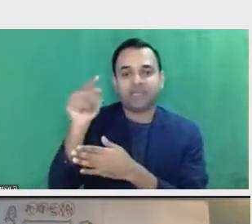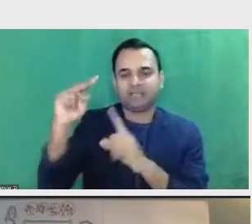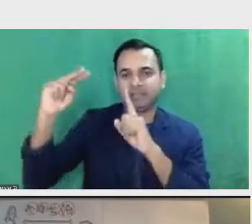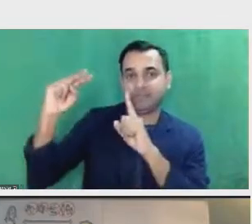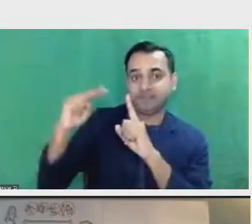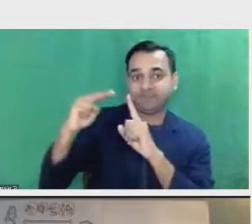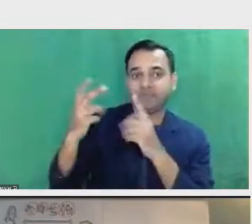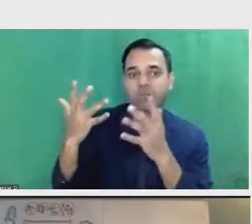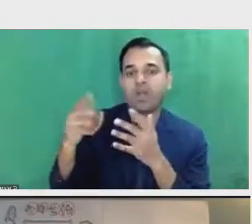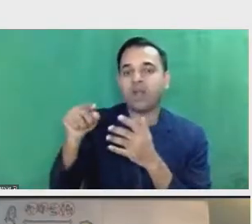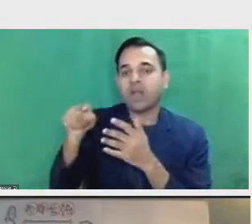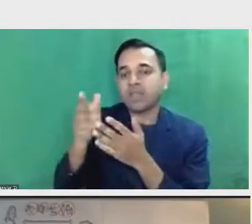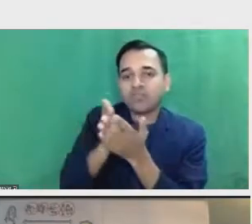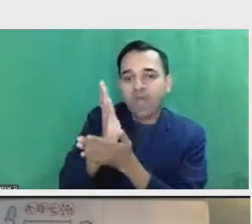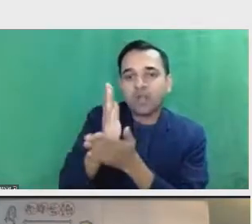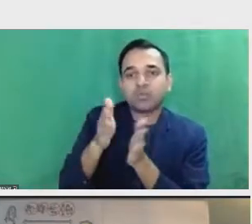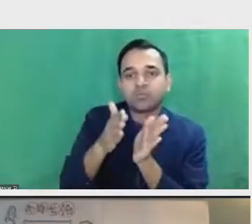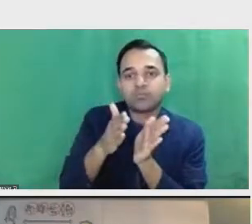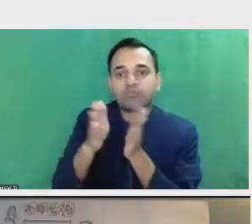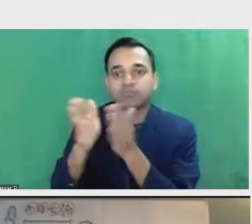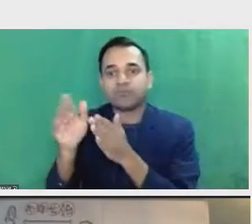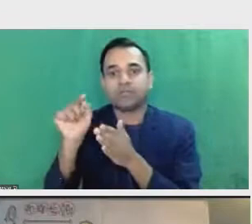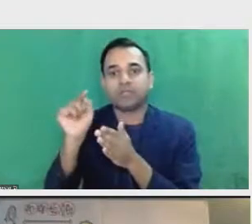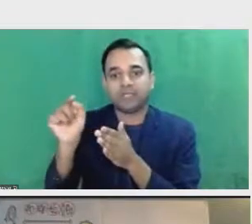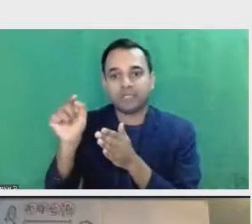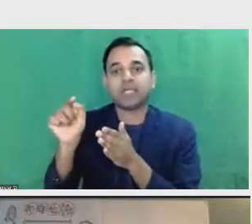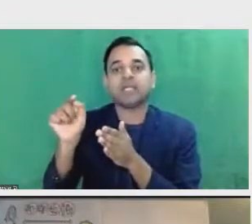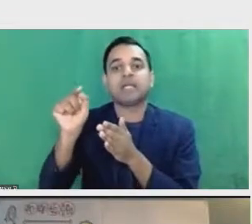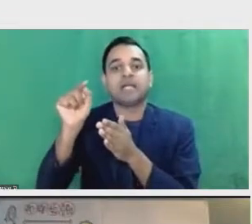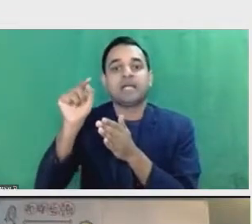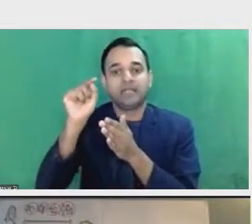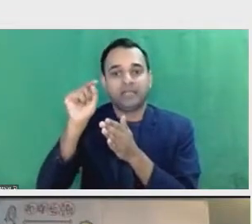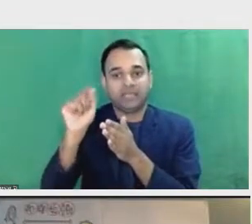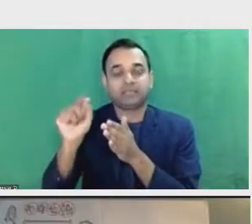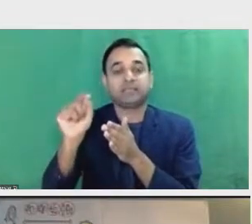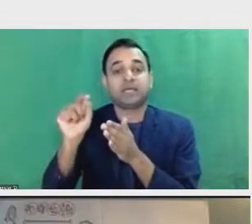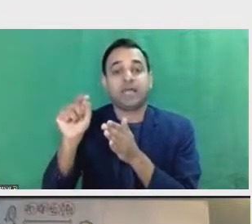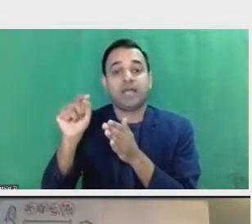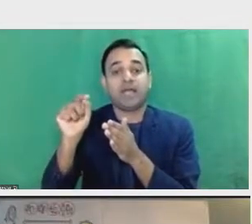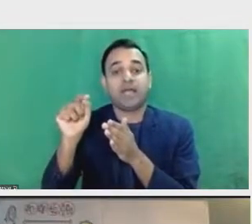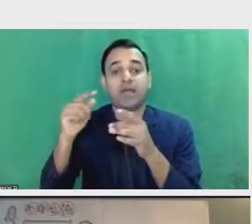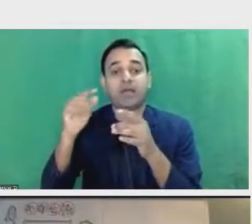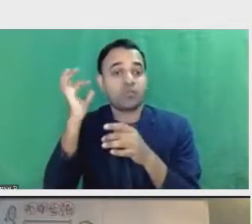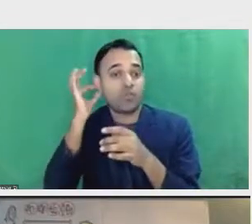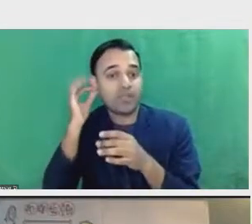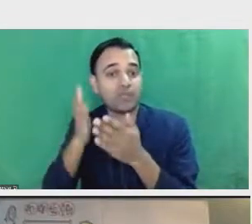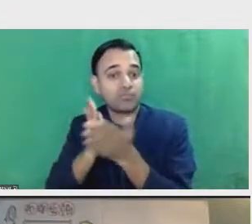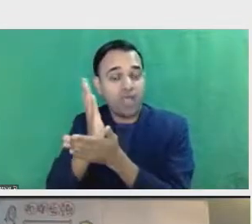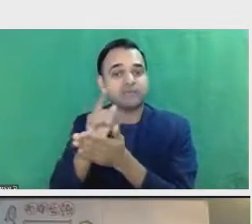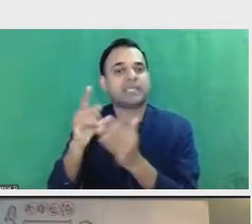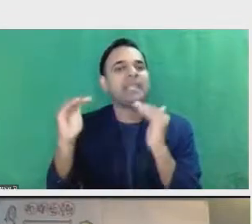the link between women's rights, gender equality, and biodiversity? How do they intersect and interact with each